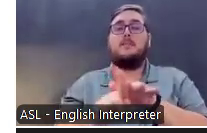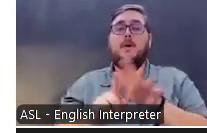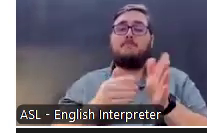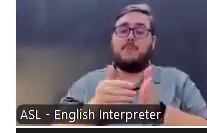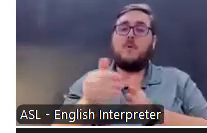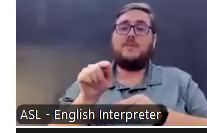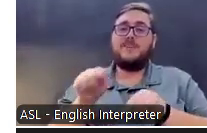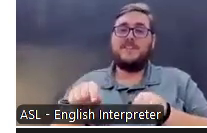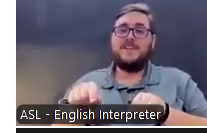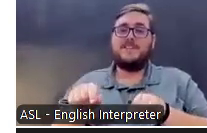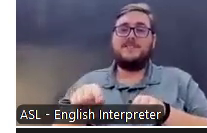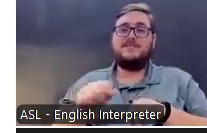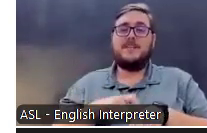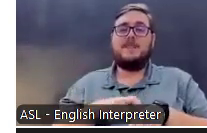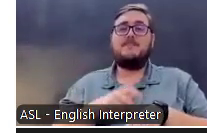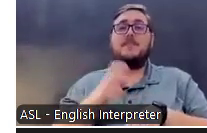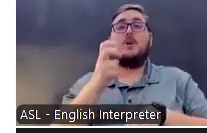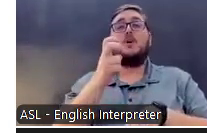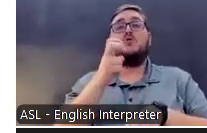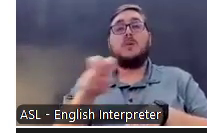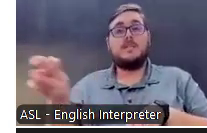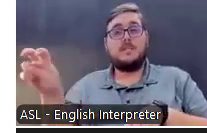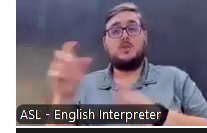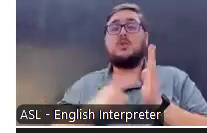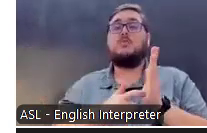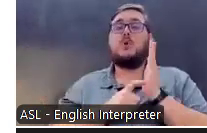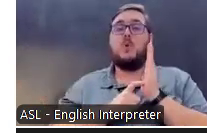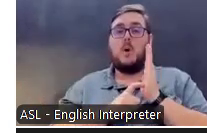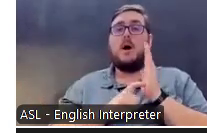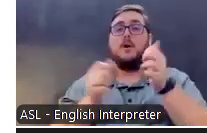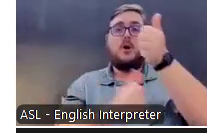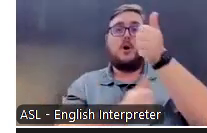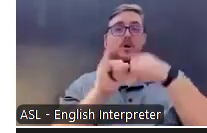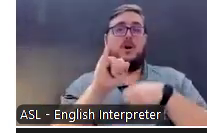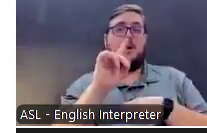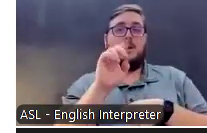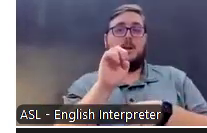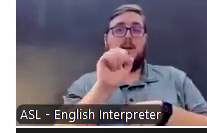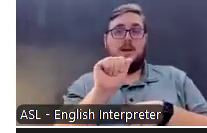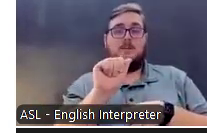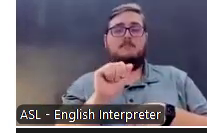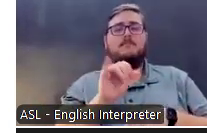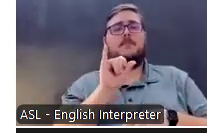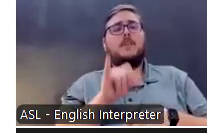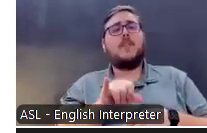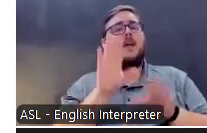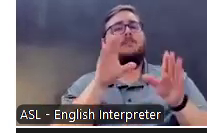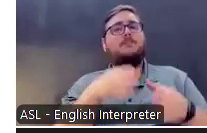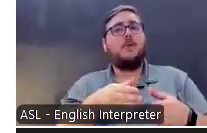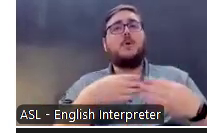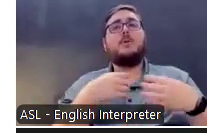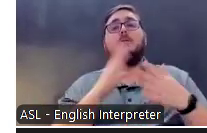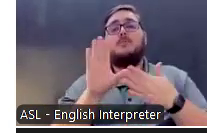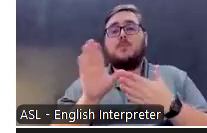Transition is a requirement in IDEA. It is all about preparing students with IEPs for life after